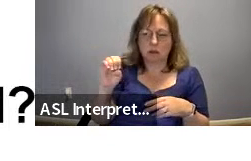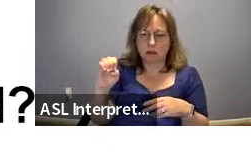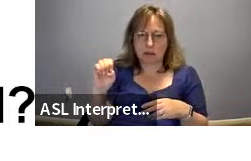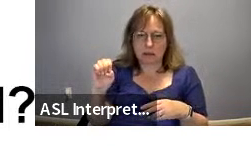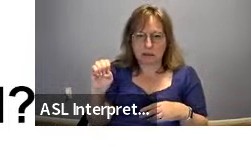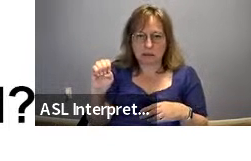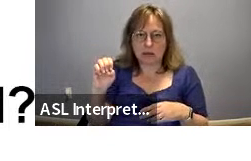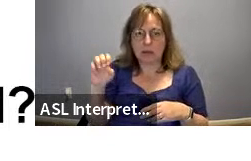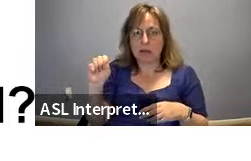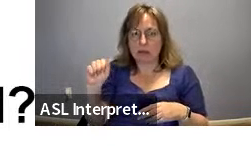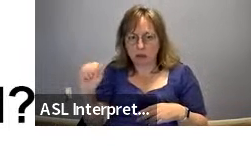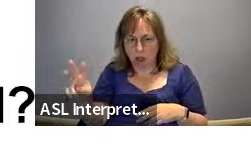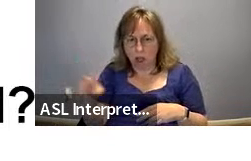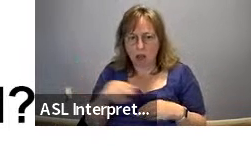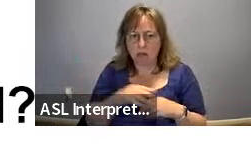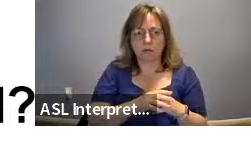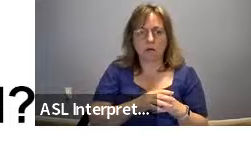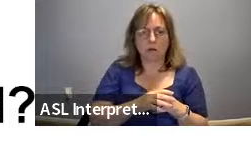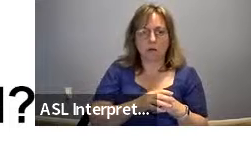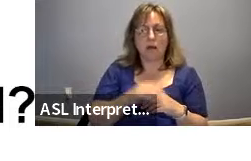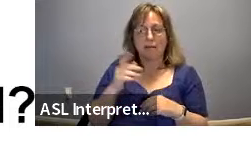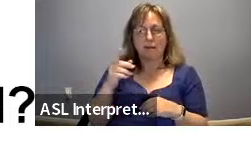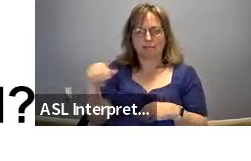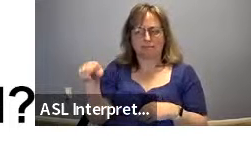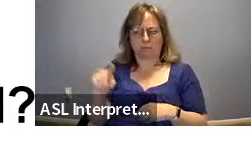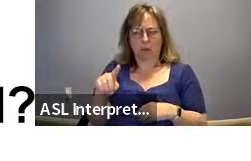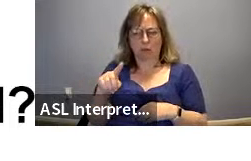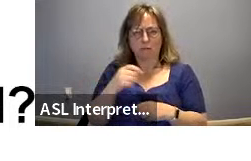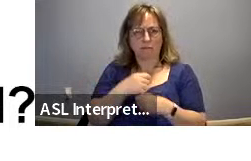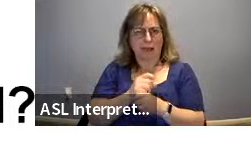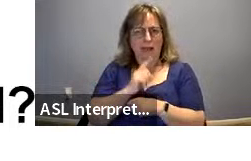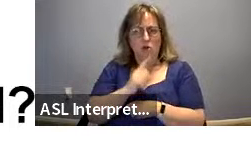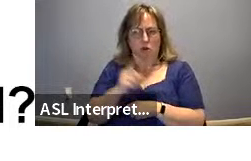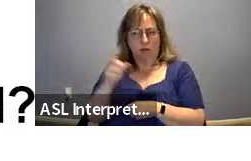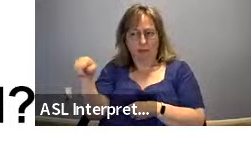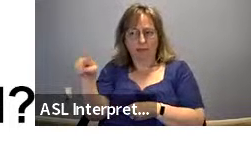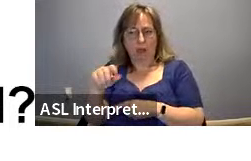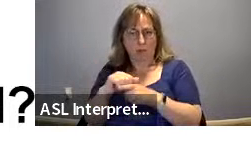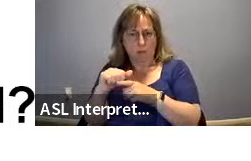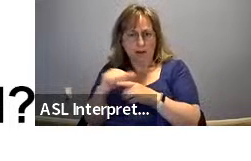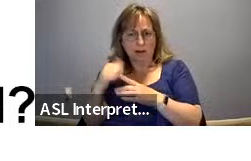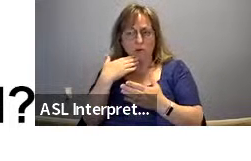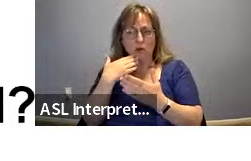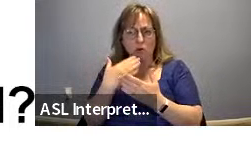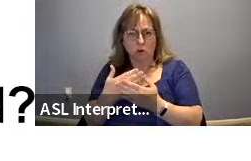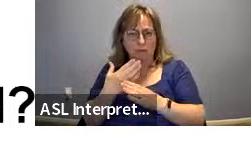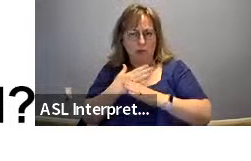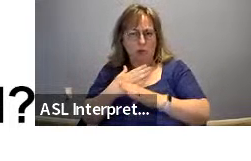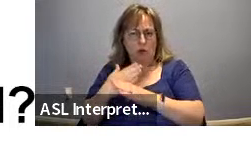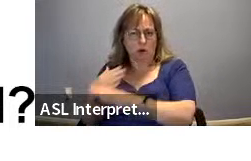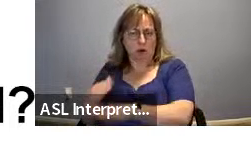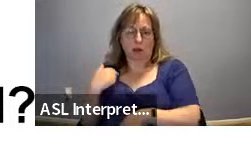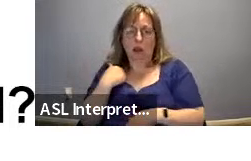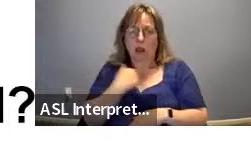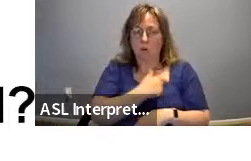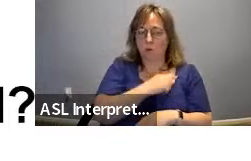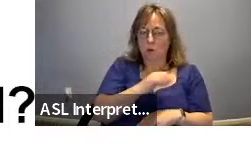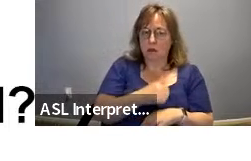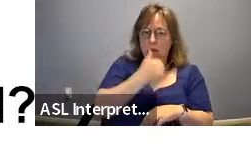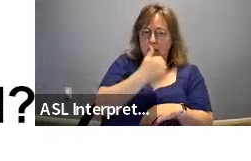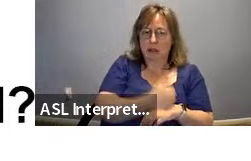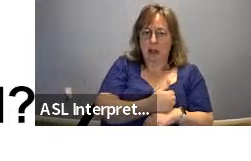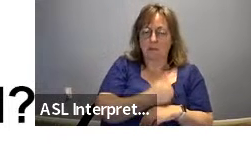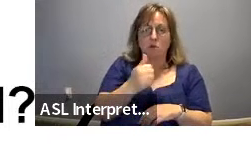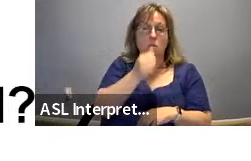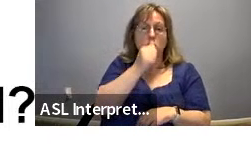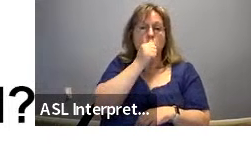are exhibiting appropriate security and practices. And we also establish data privacy agreements